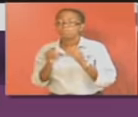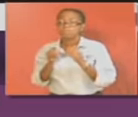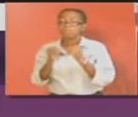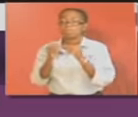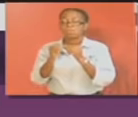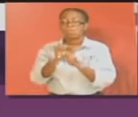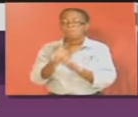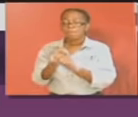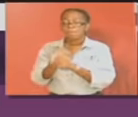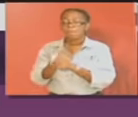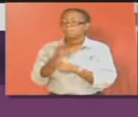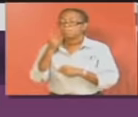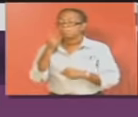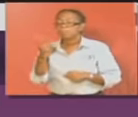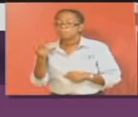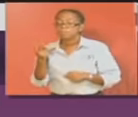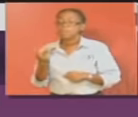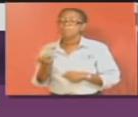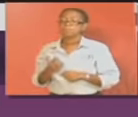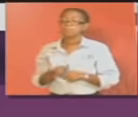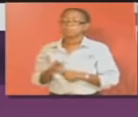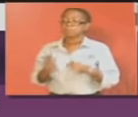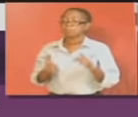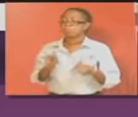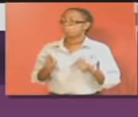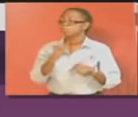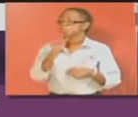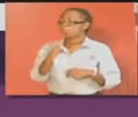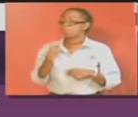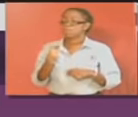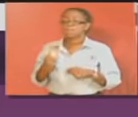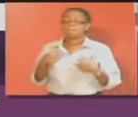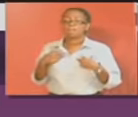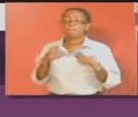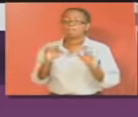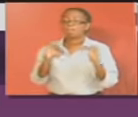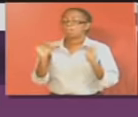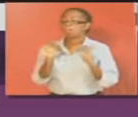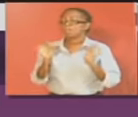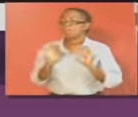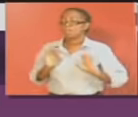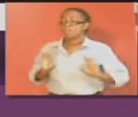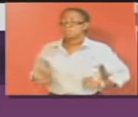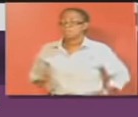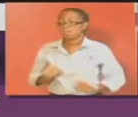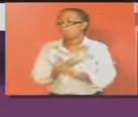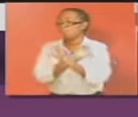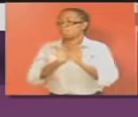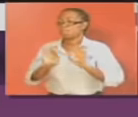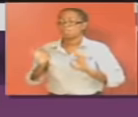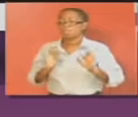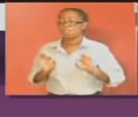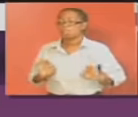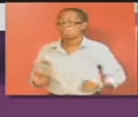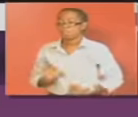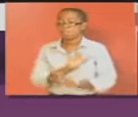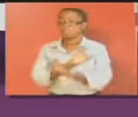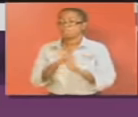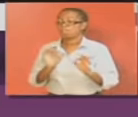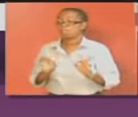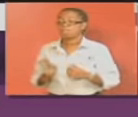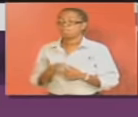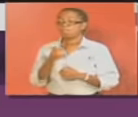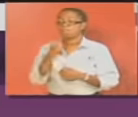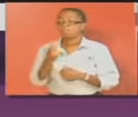seen have been asymptomatic cases, right? And you said they mostly came from contact tracing. I'm